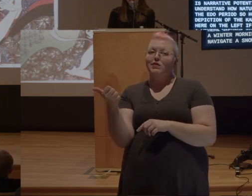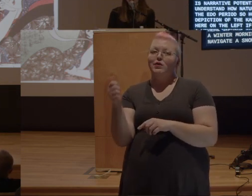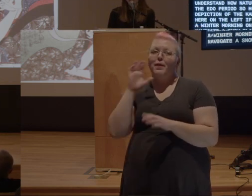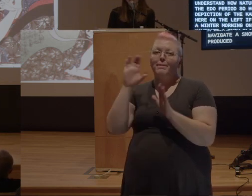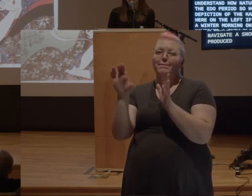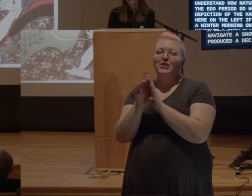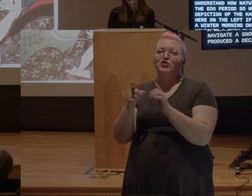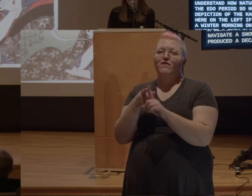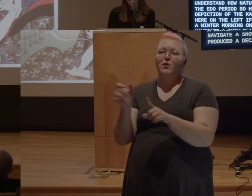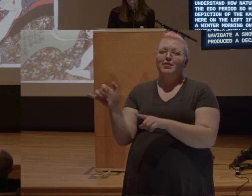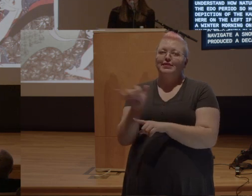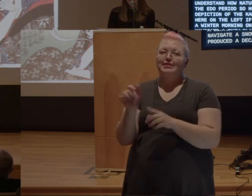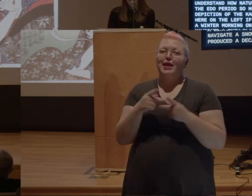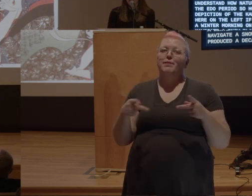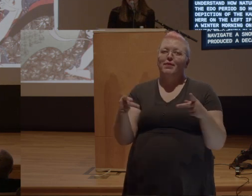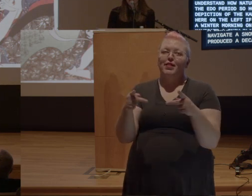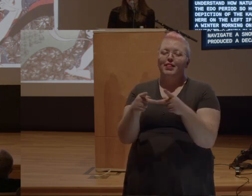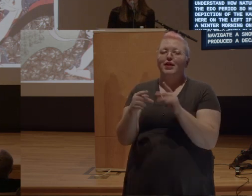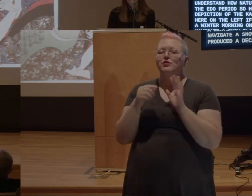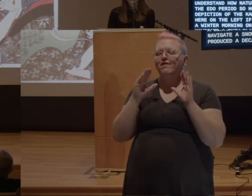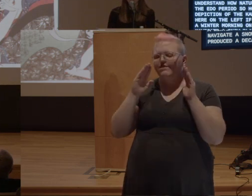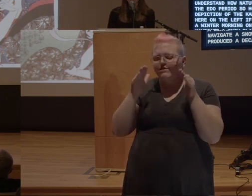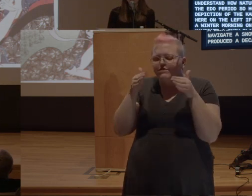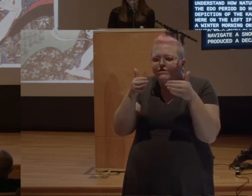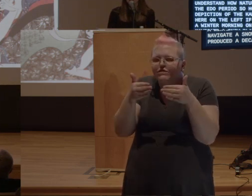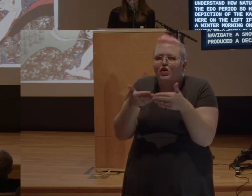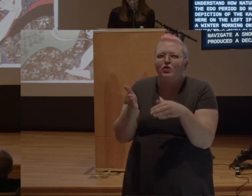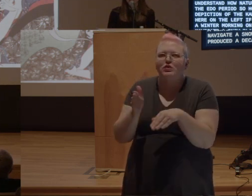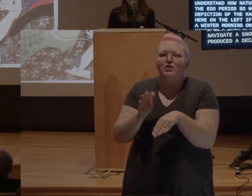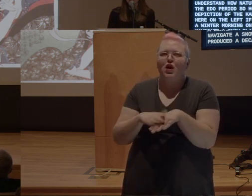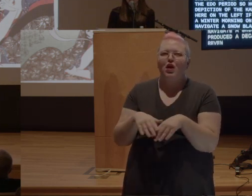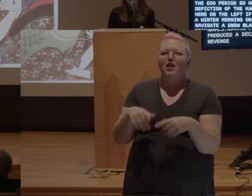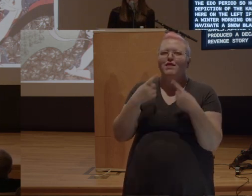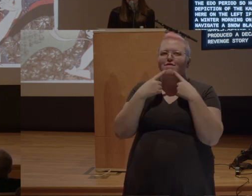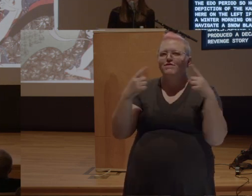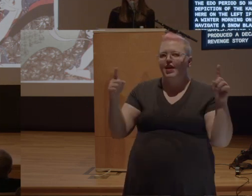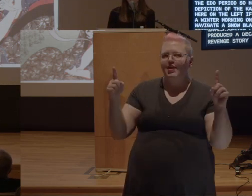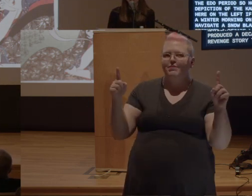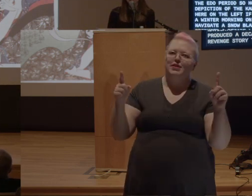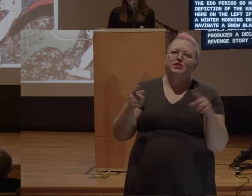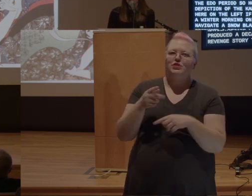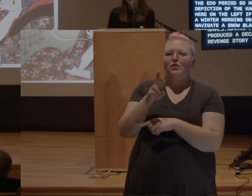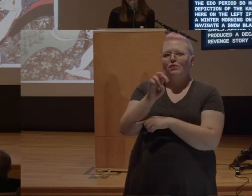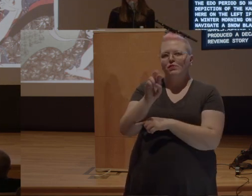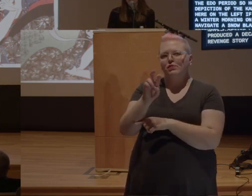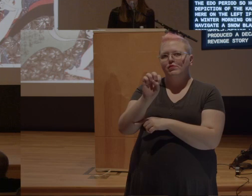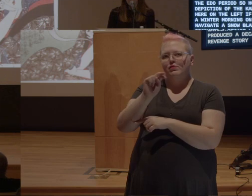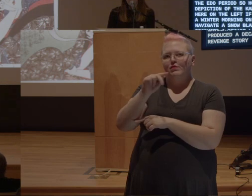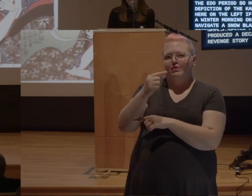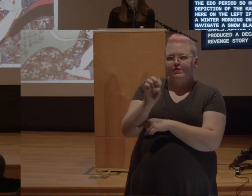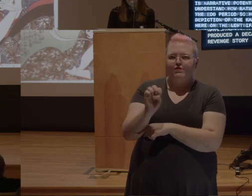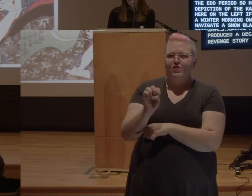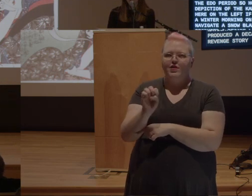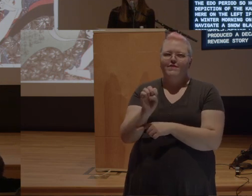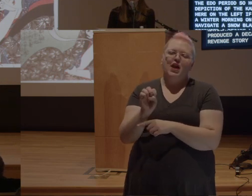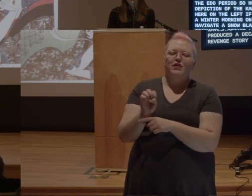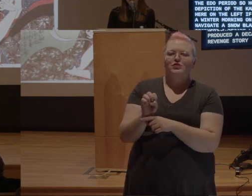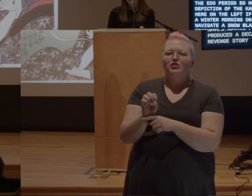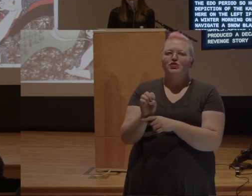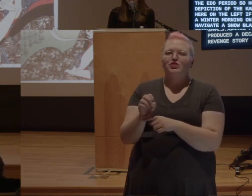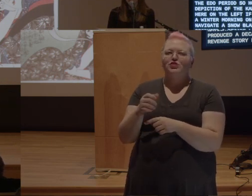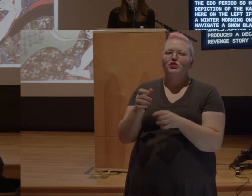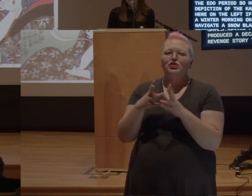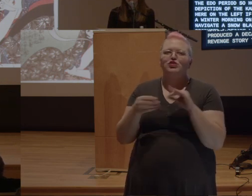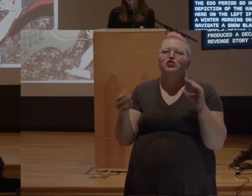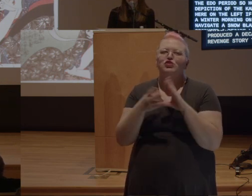a decade later, rather focuses on a famous revenge story that's set near that post station. This story